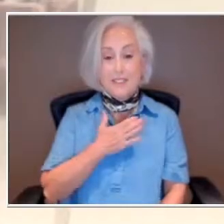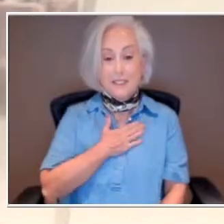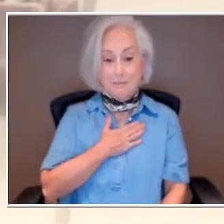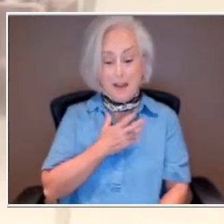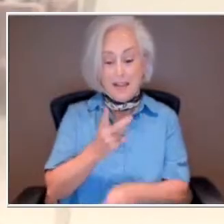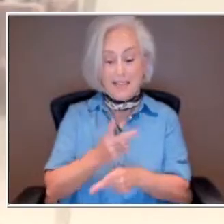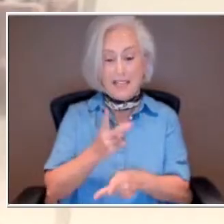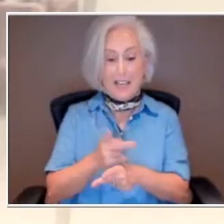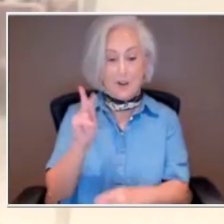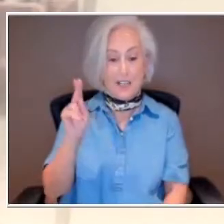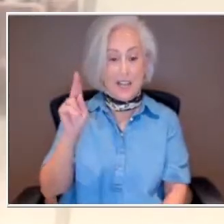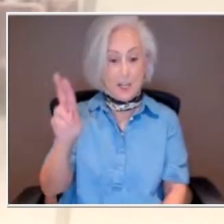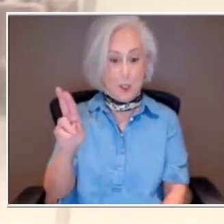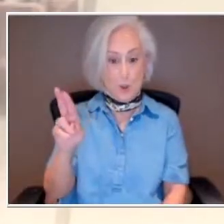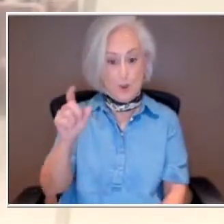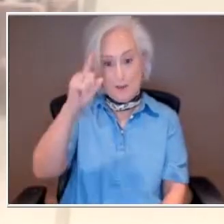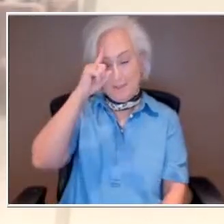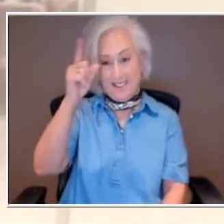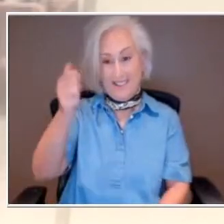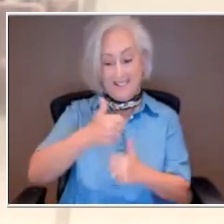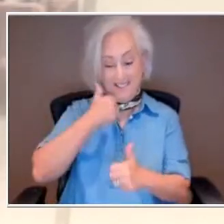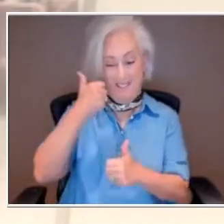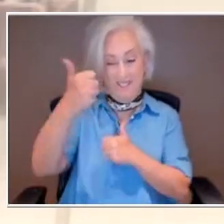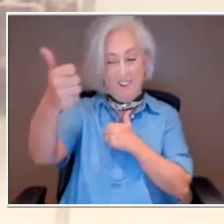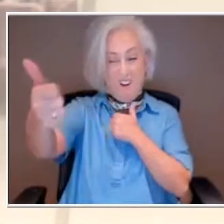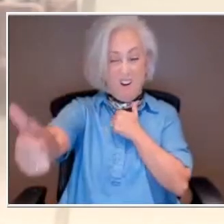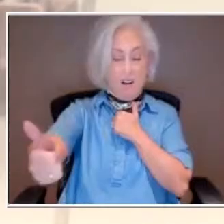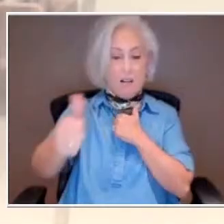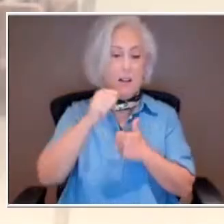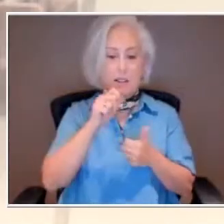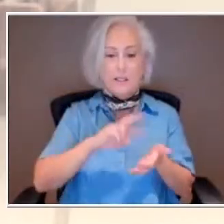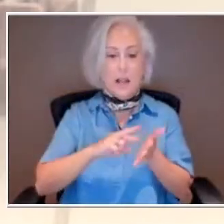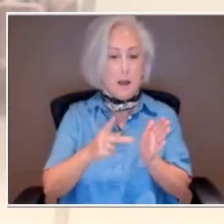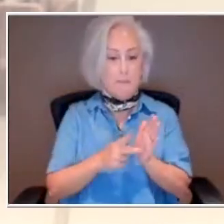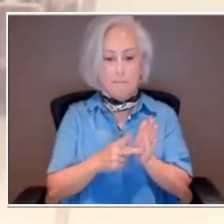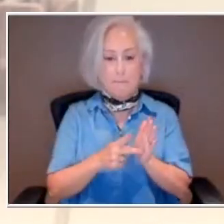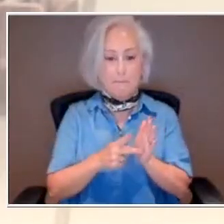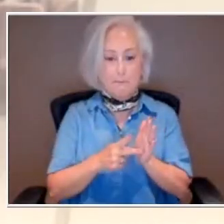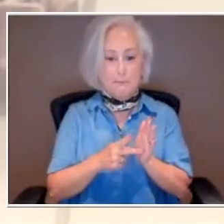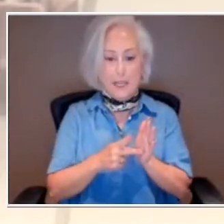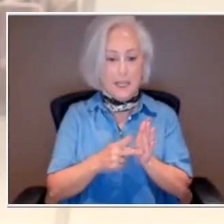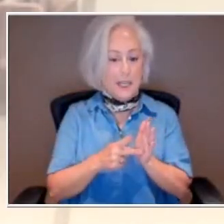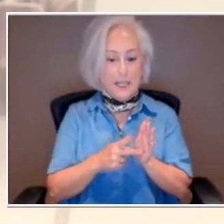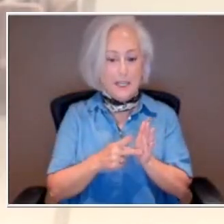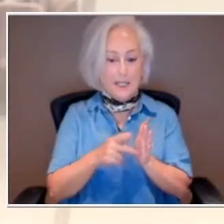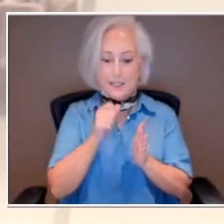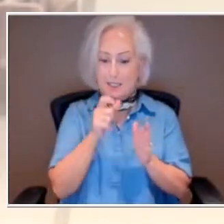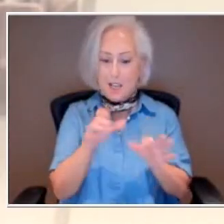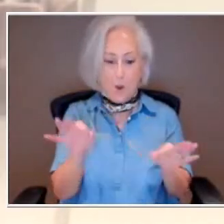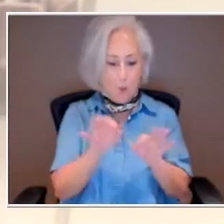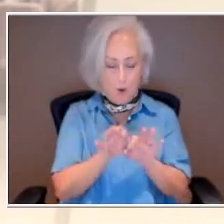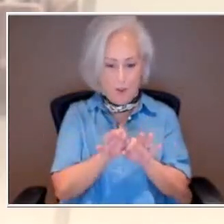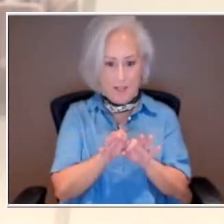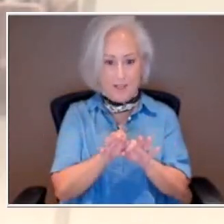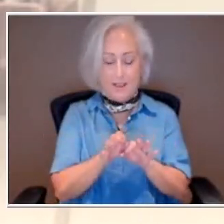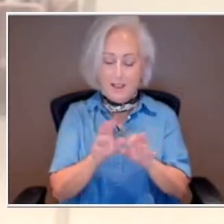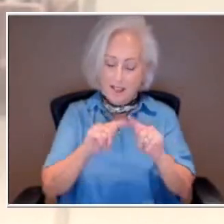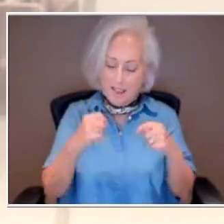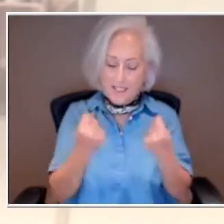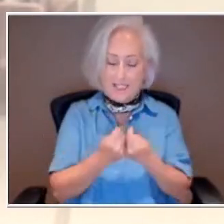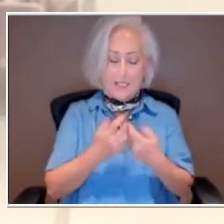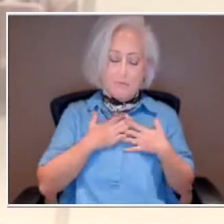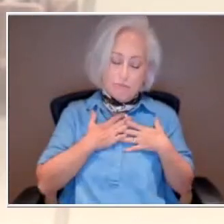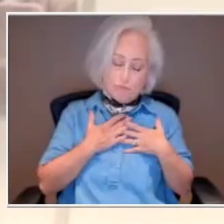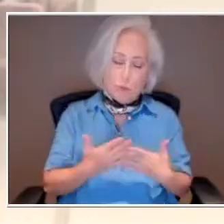KU, just because it's so far away doesn't mean it's not for you. The team is really willing to work with me and to give me the